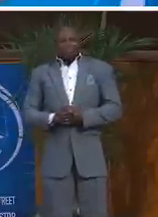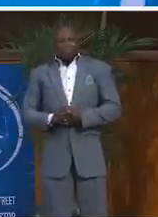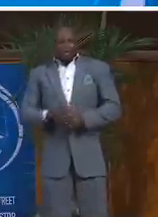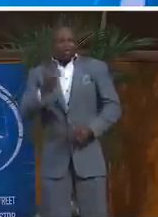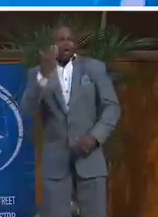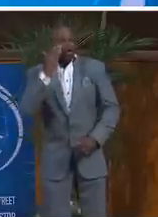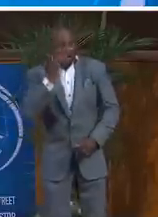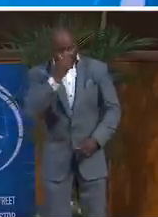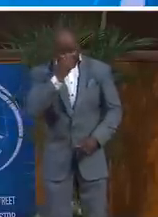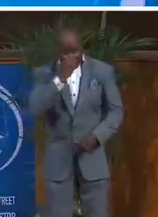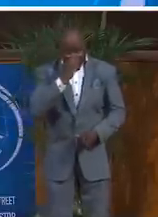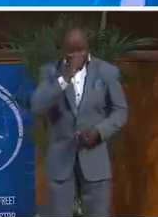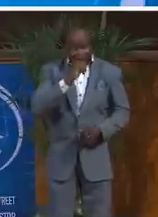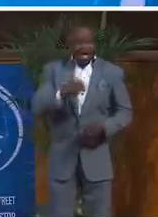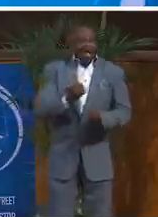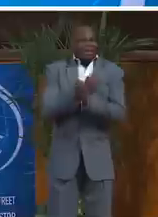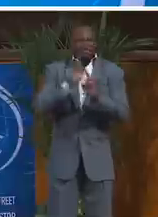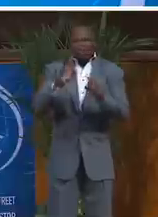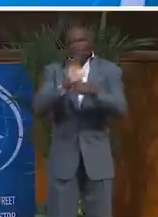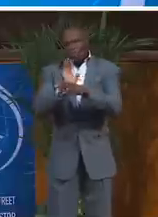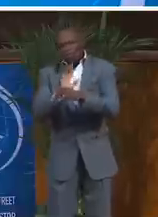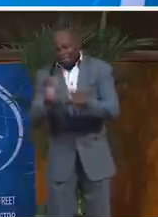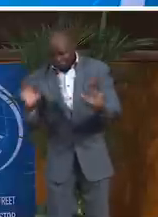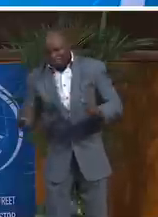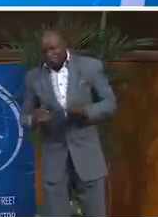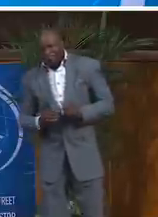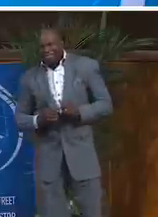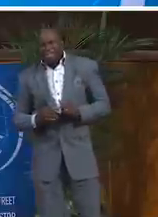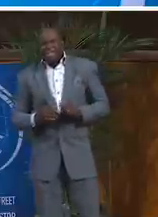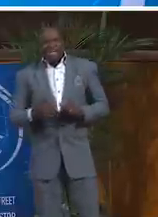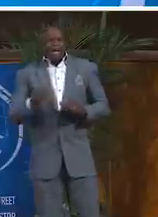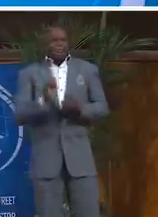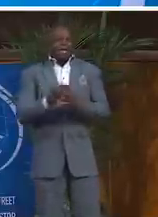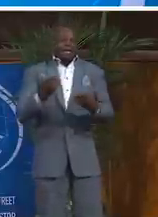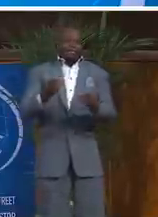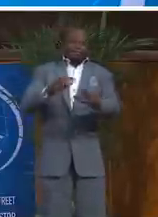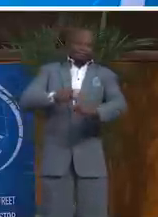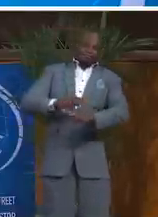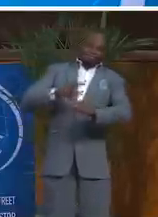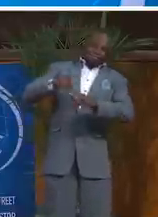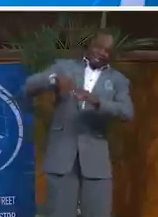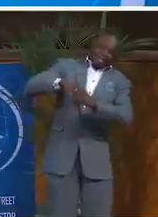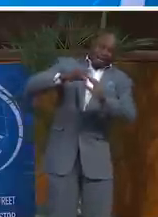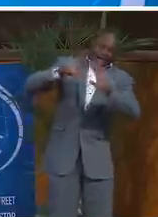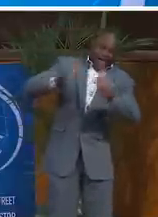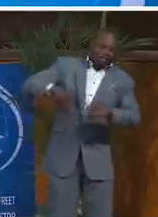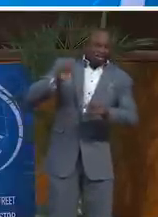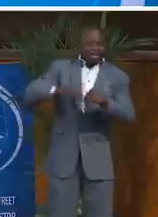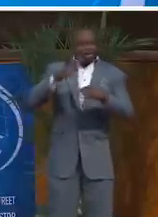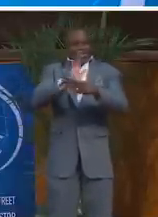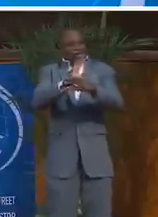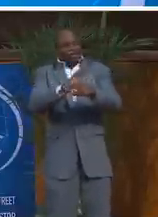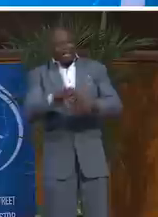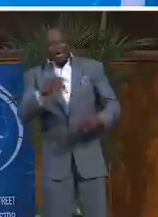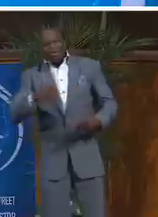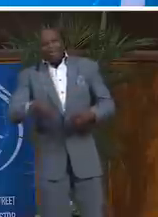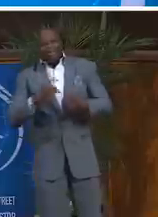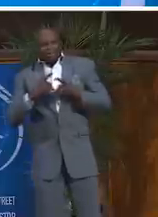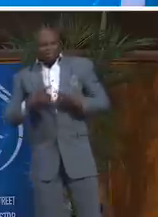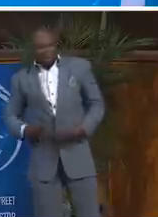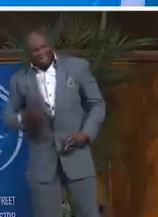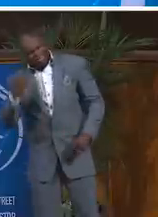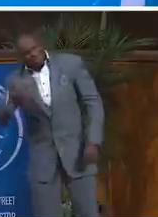know, I love going to the movies. Being shut down from being able to go to the movies is one of the